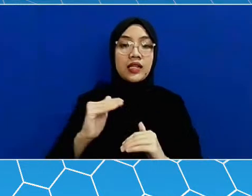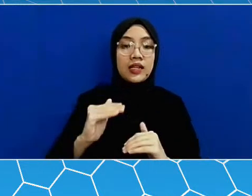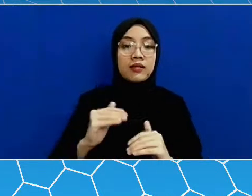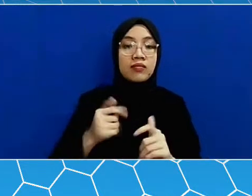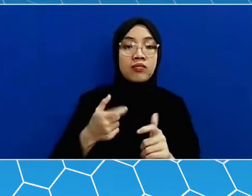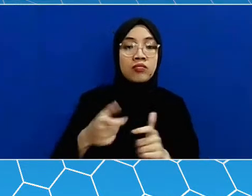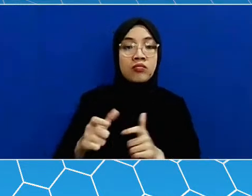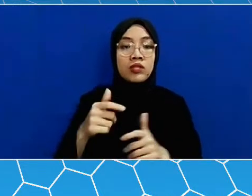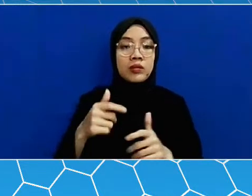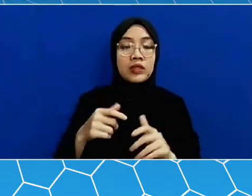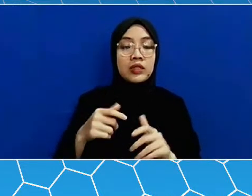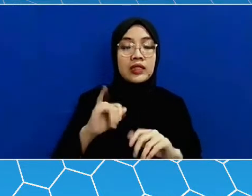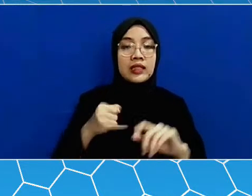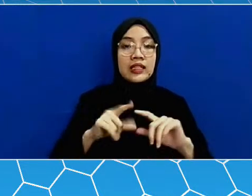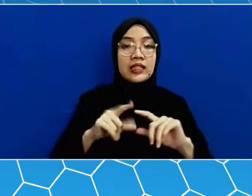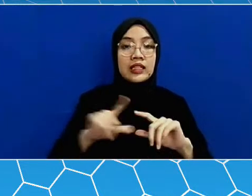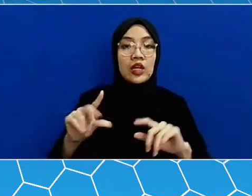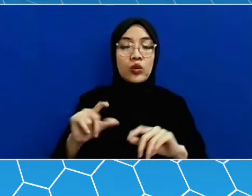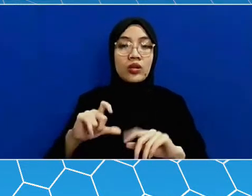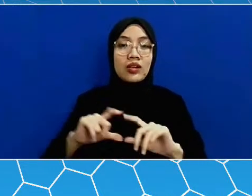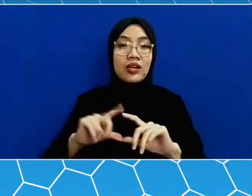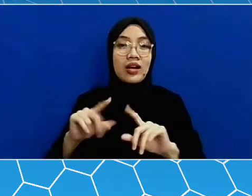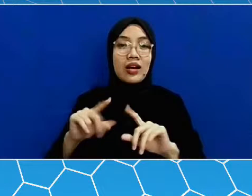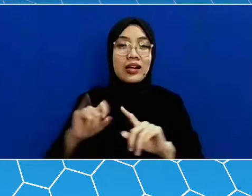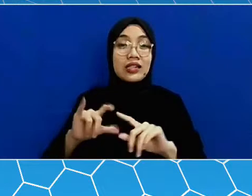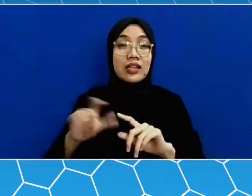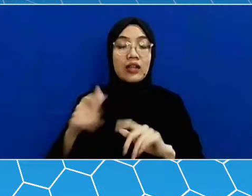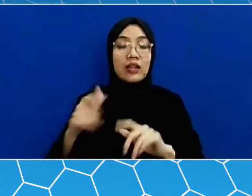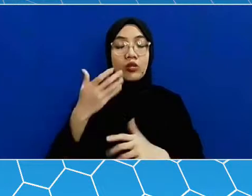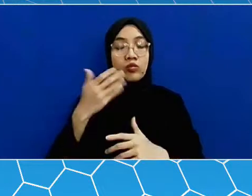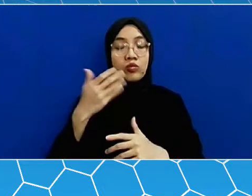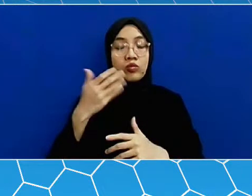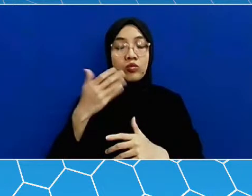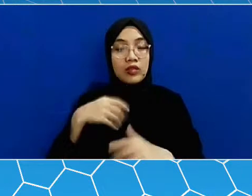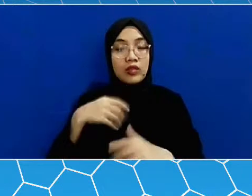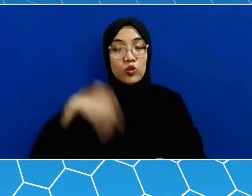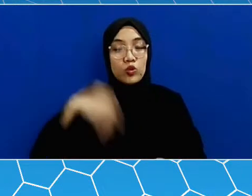is something quite innovative as well. Next slide, please.